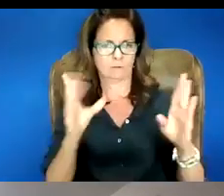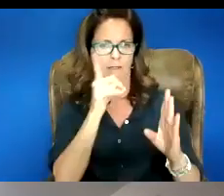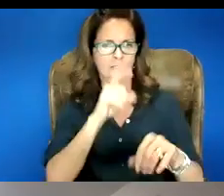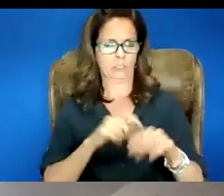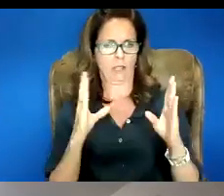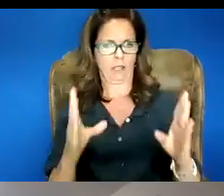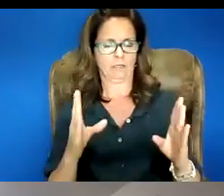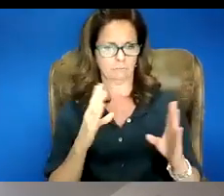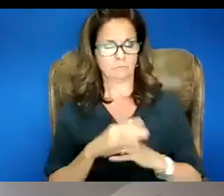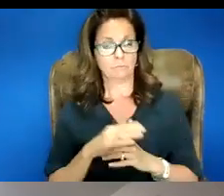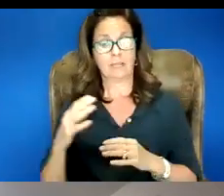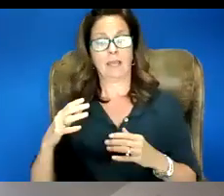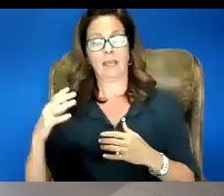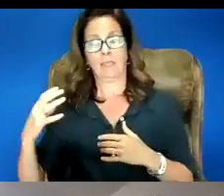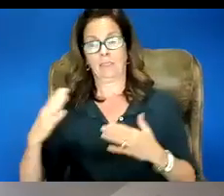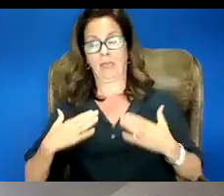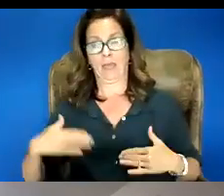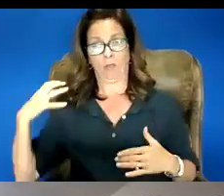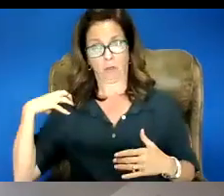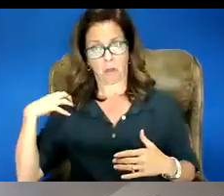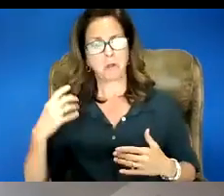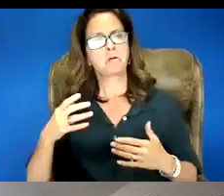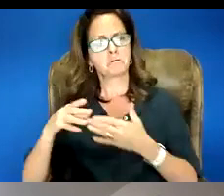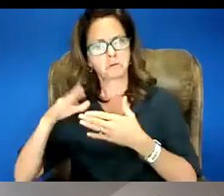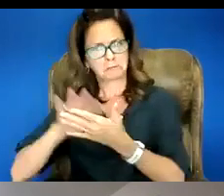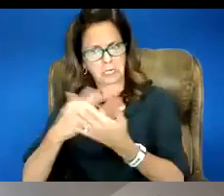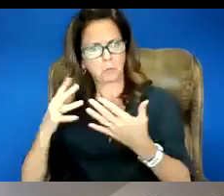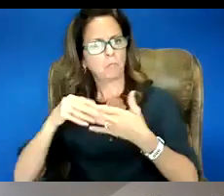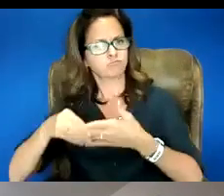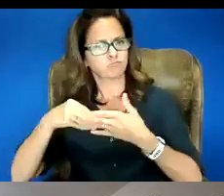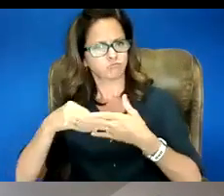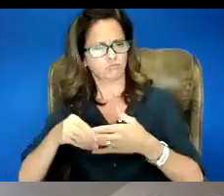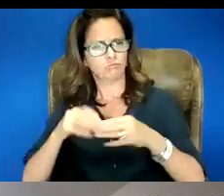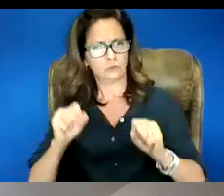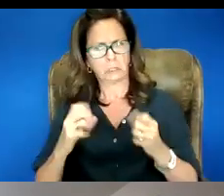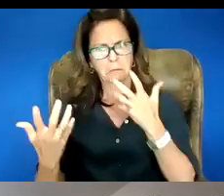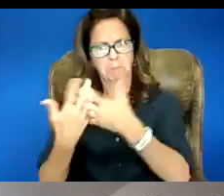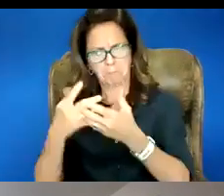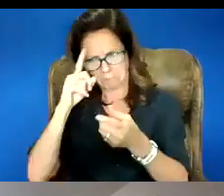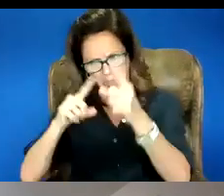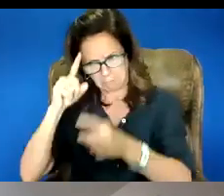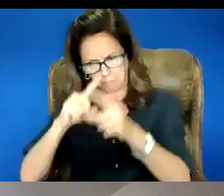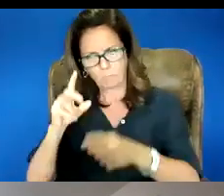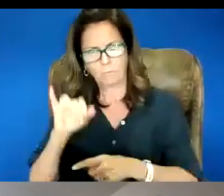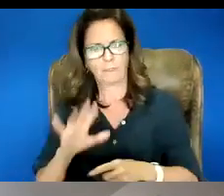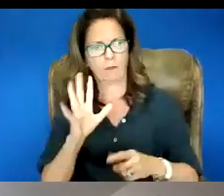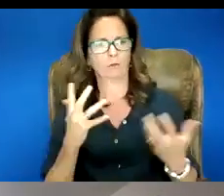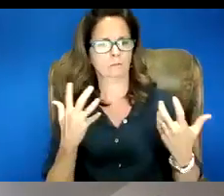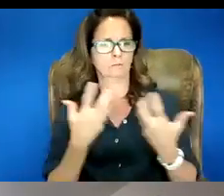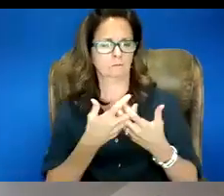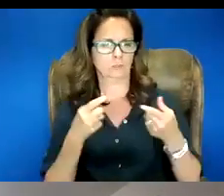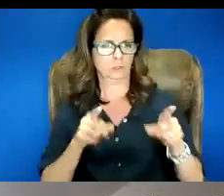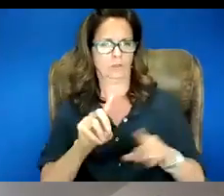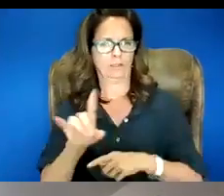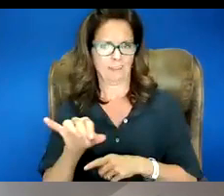health coach to schedule your sessions at a time that works throughout the day. So really,